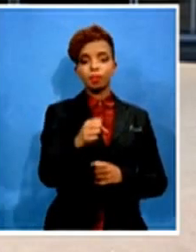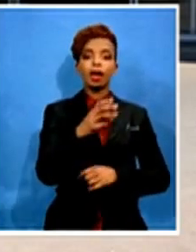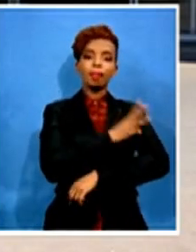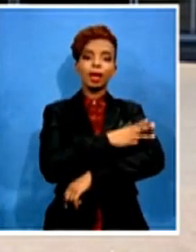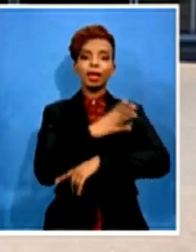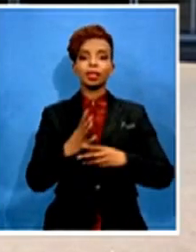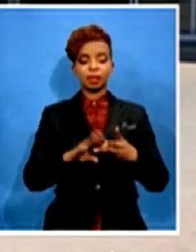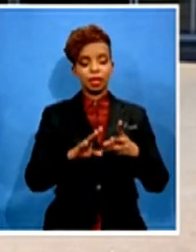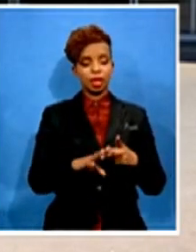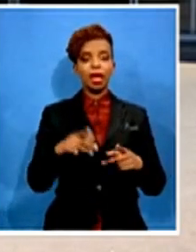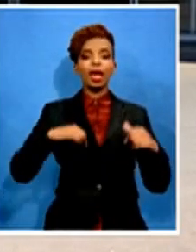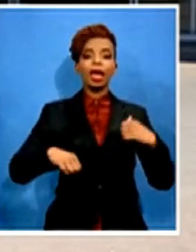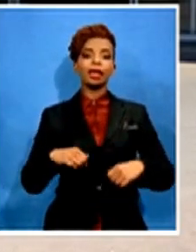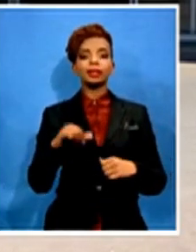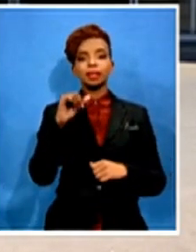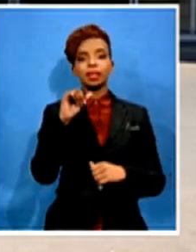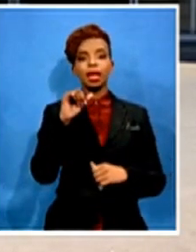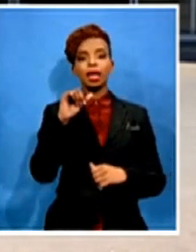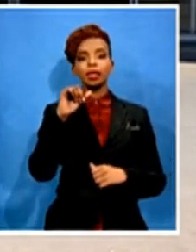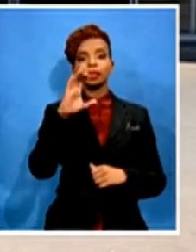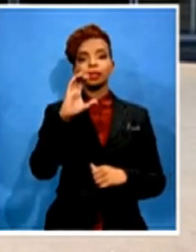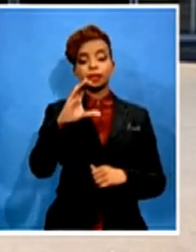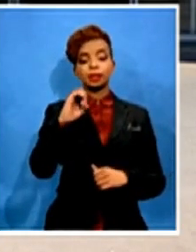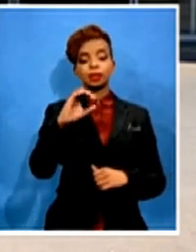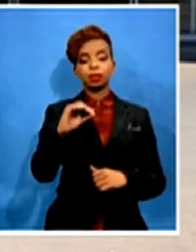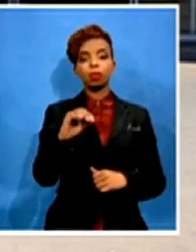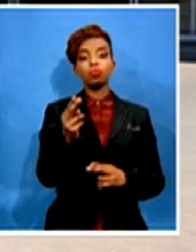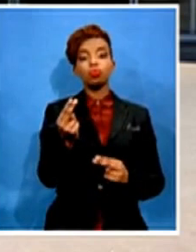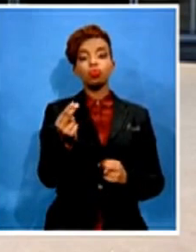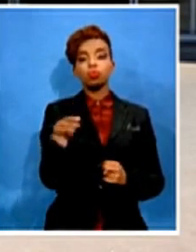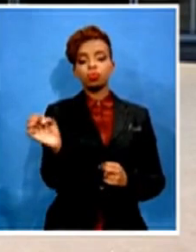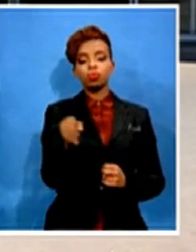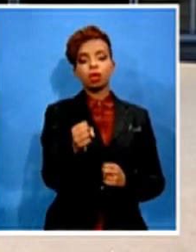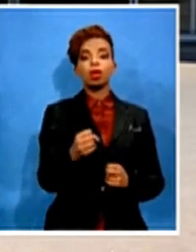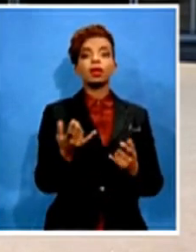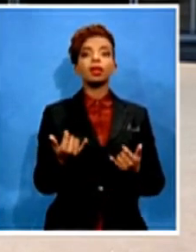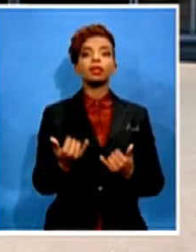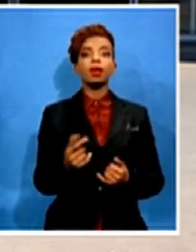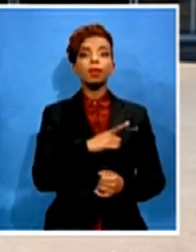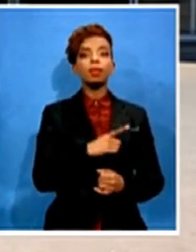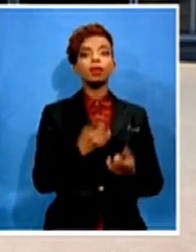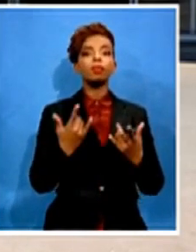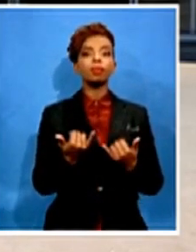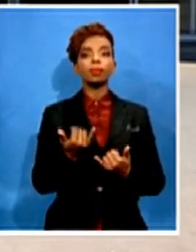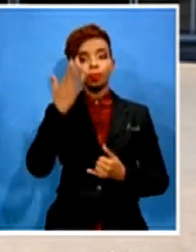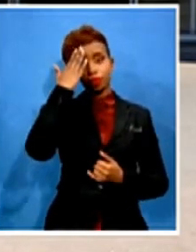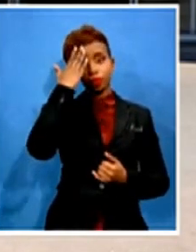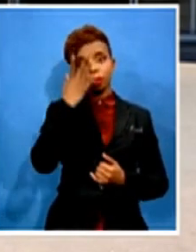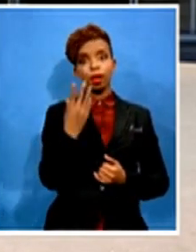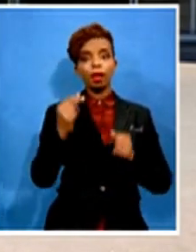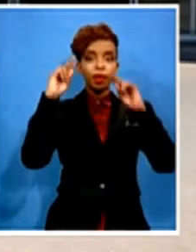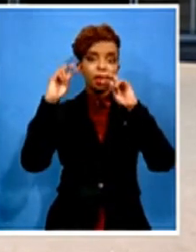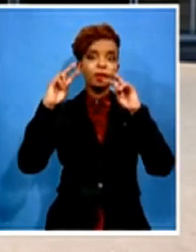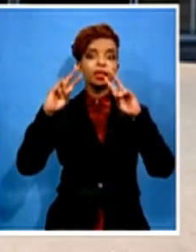also been appointed, Desiree. And we also know that an investigation is underway. Dr. Zweli Mkhize mentioned to us that they